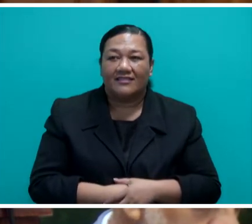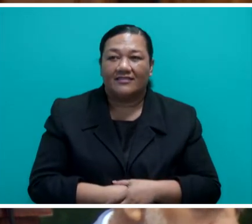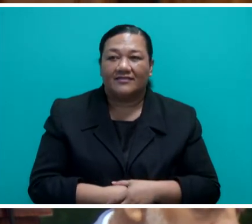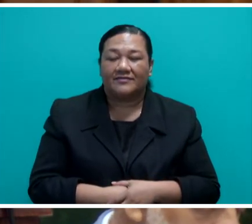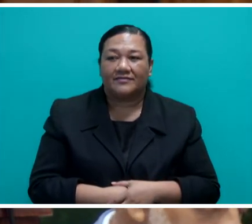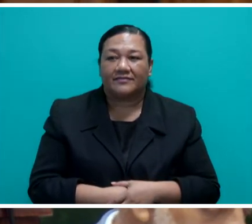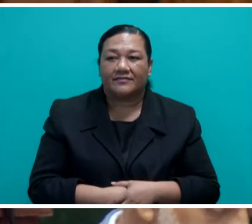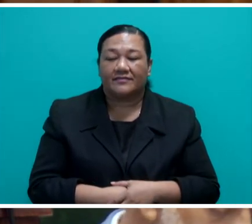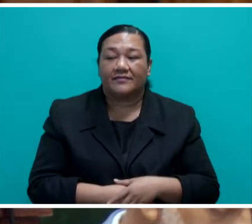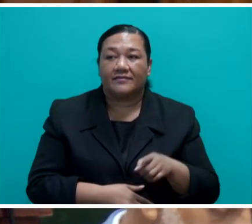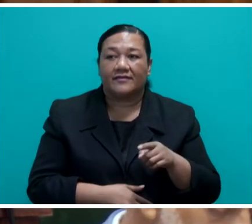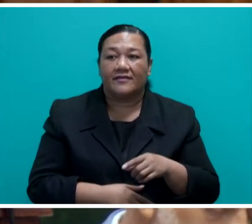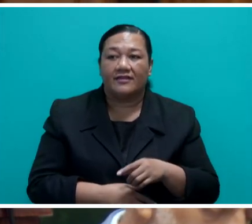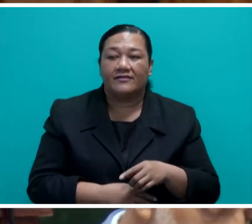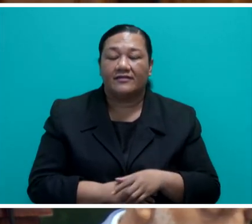These initiatives